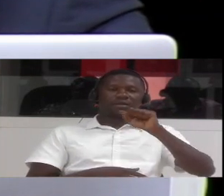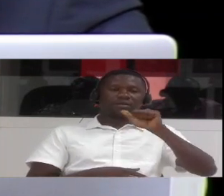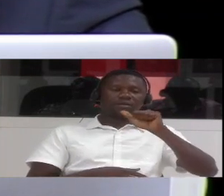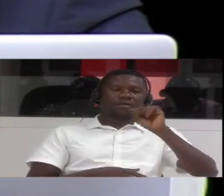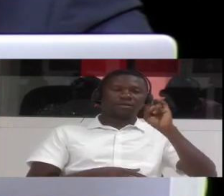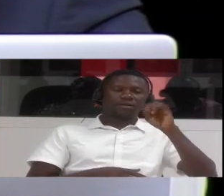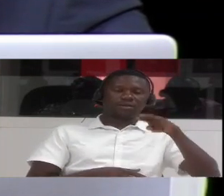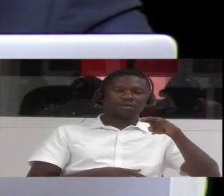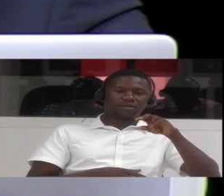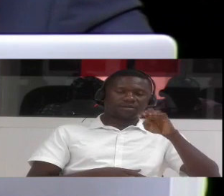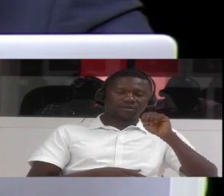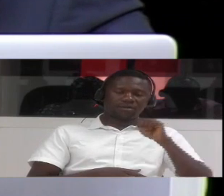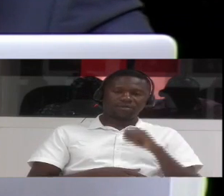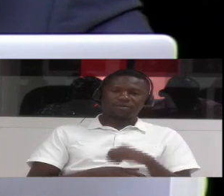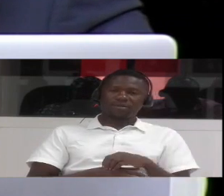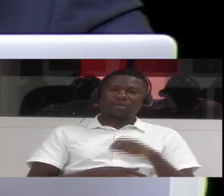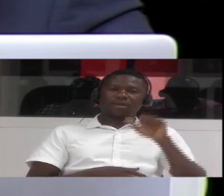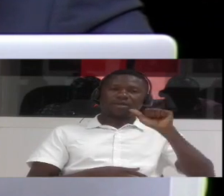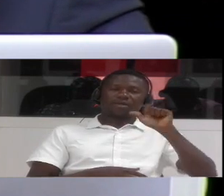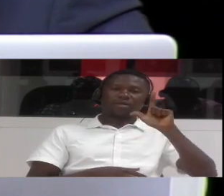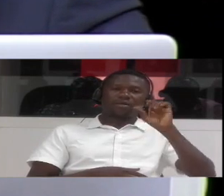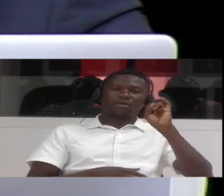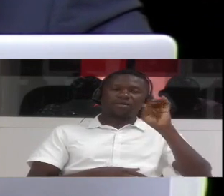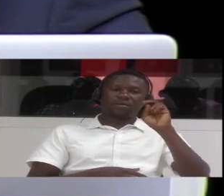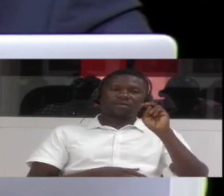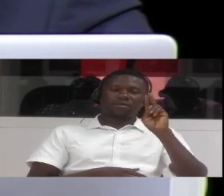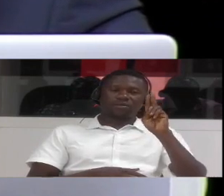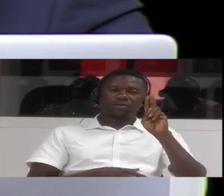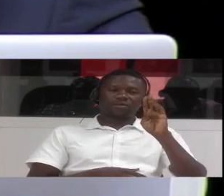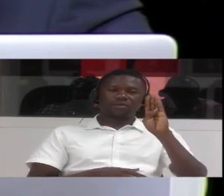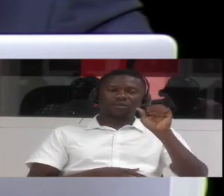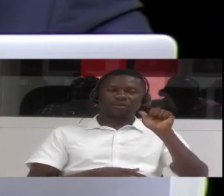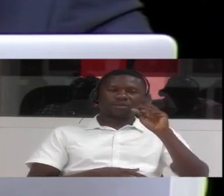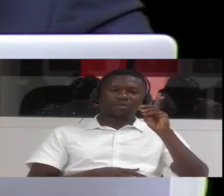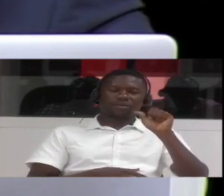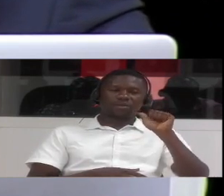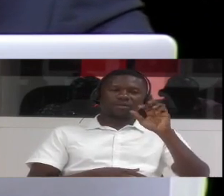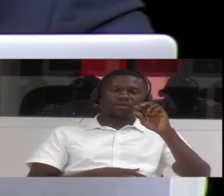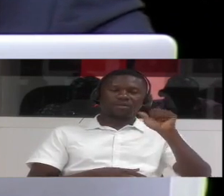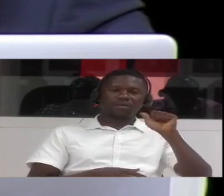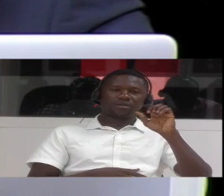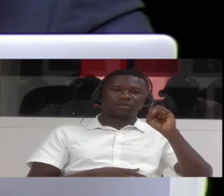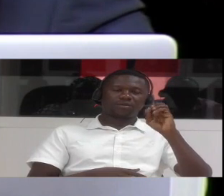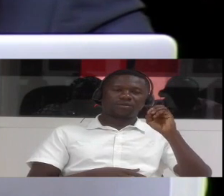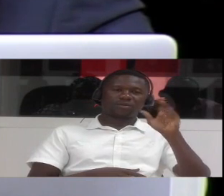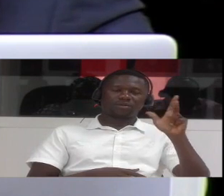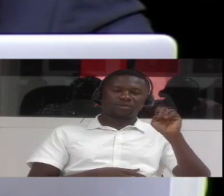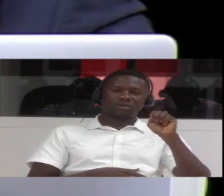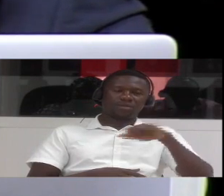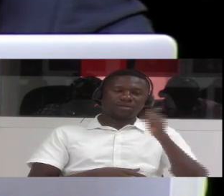Sen, Aliou Badara Sow, and Ibrahima Ernest. Yes. This is what led to Mr.